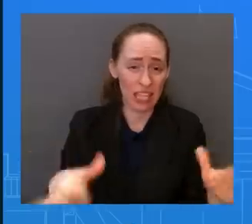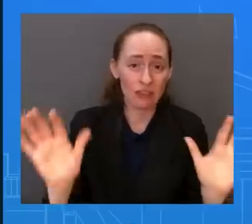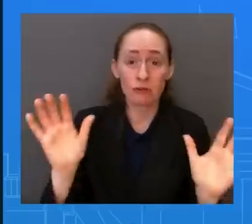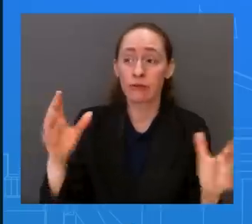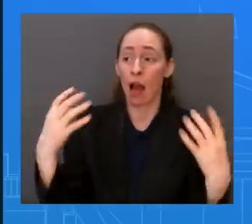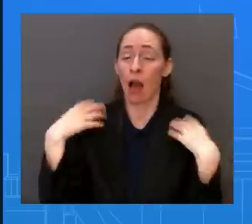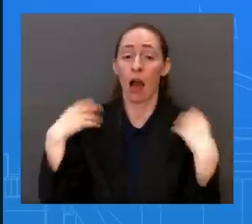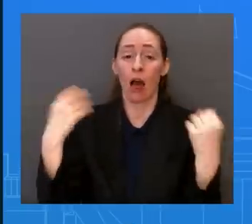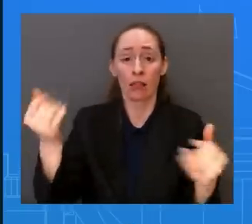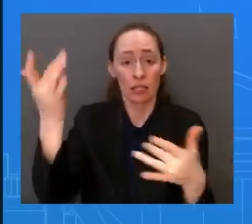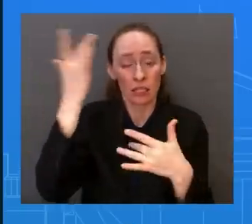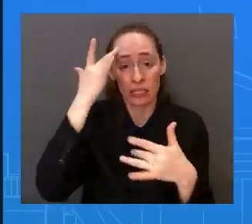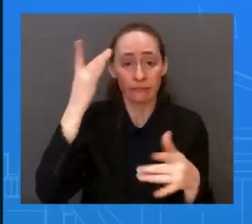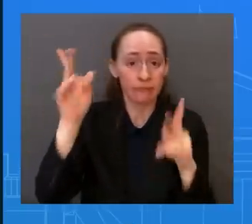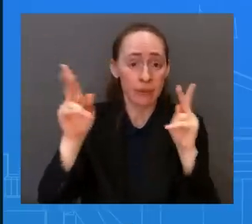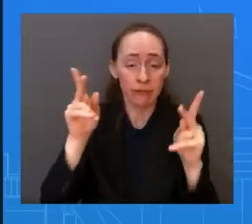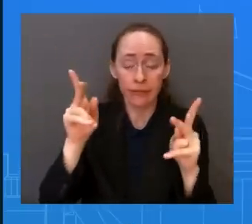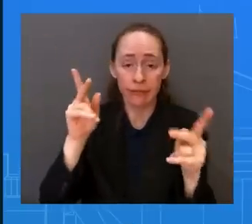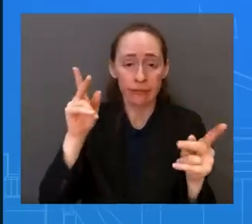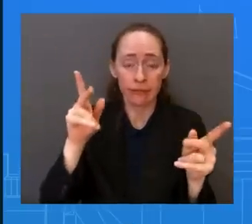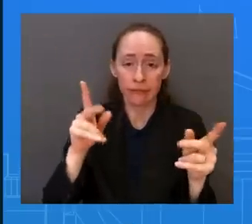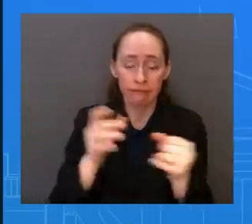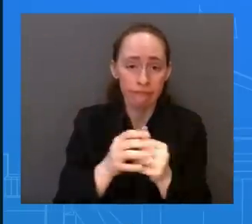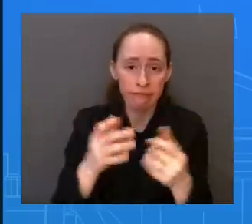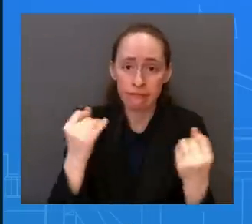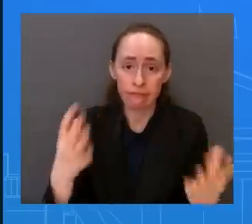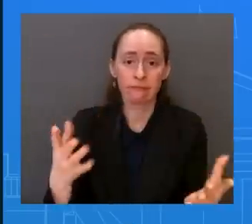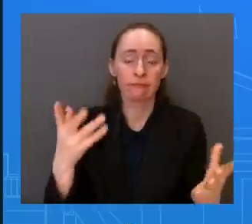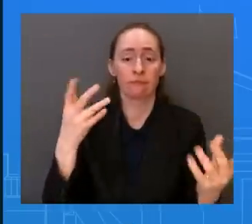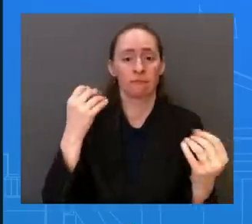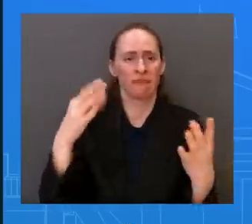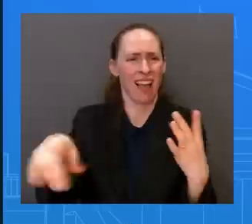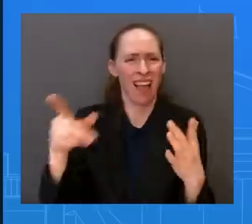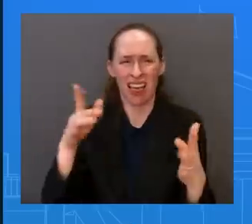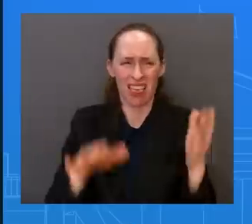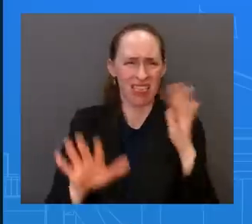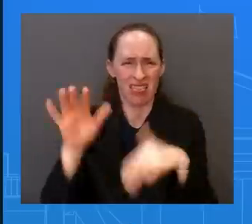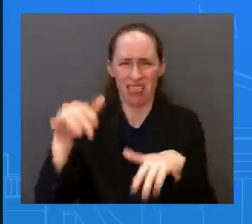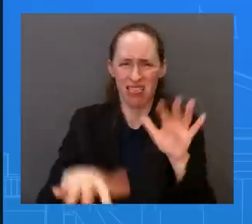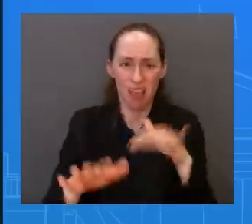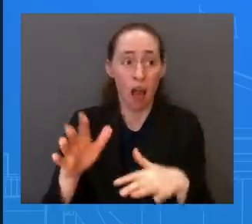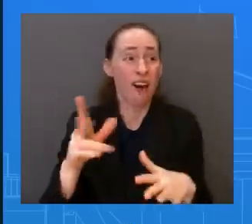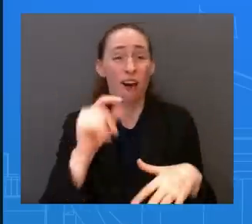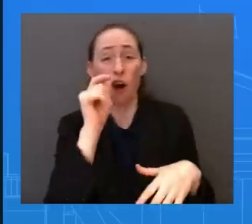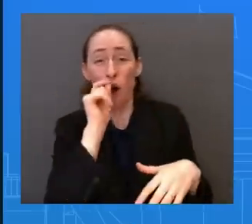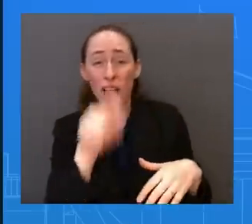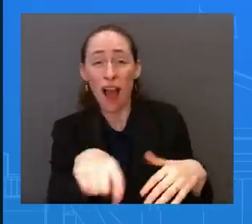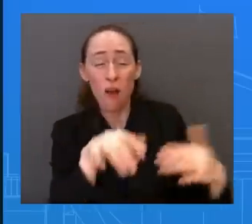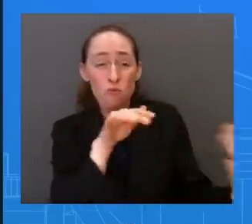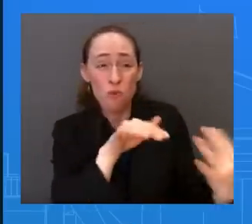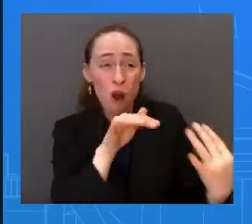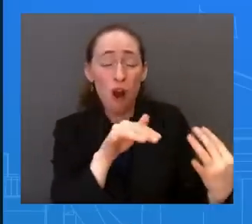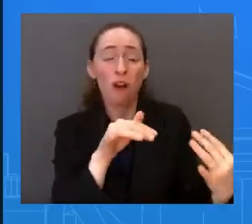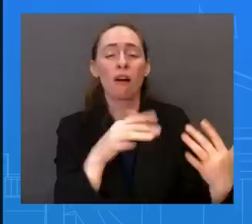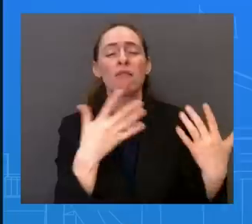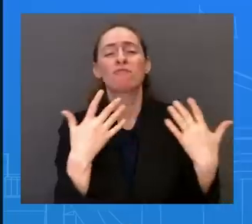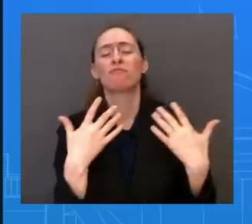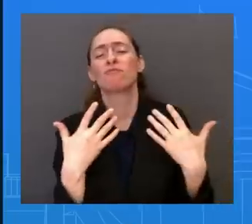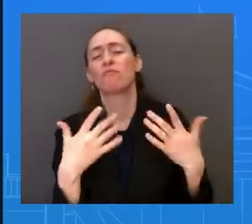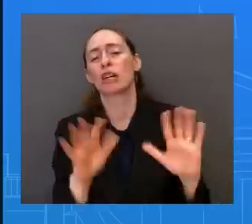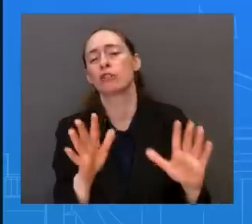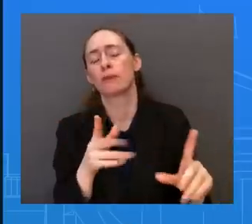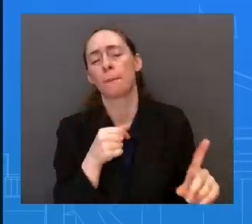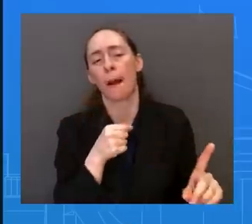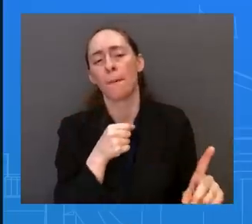in Ukraine and the cascading impacts on supply chains and on the ways it affects things that, you know, the